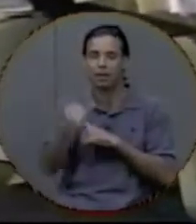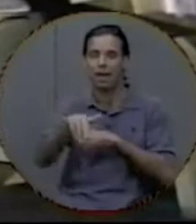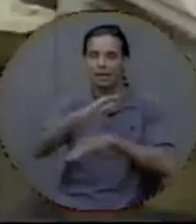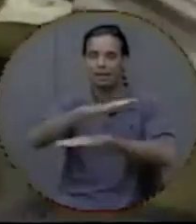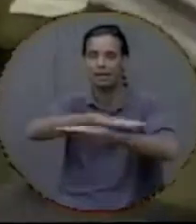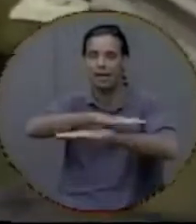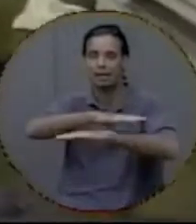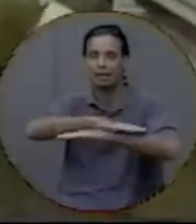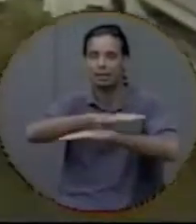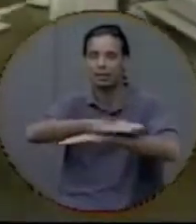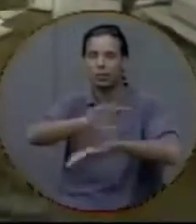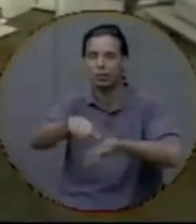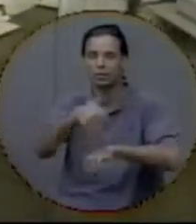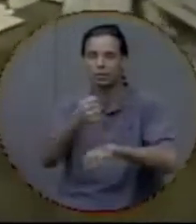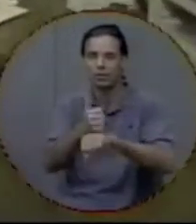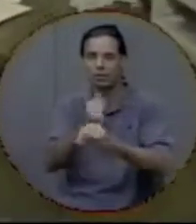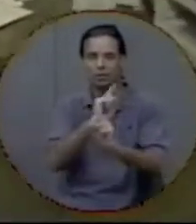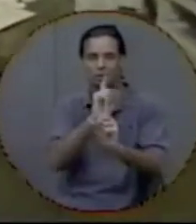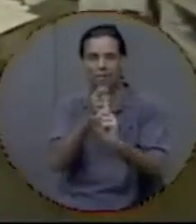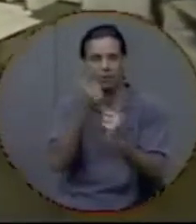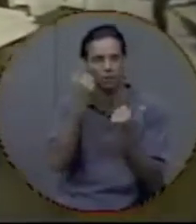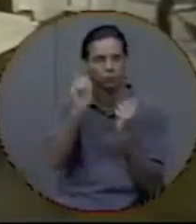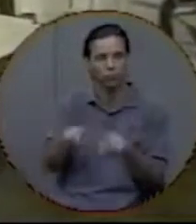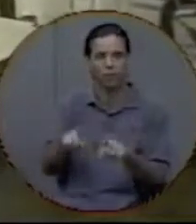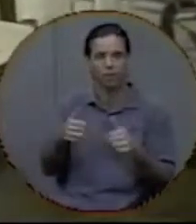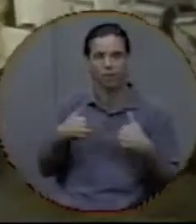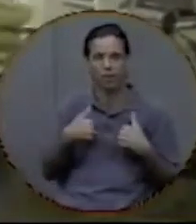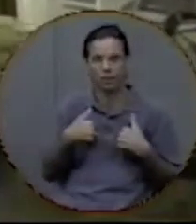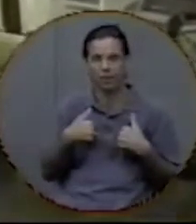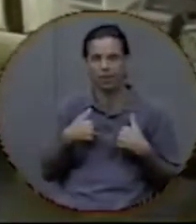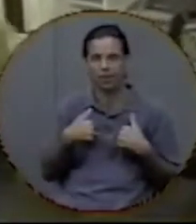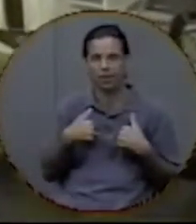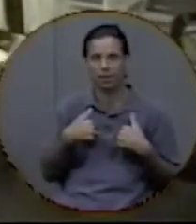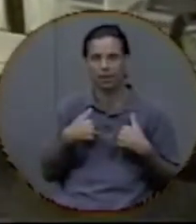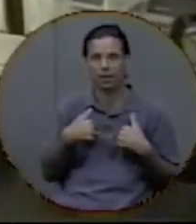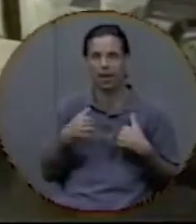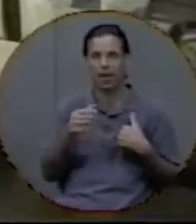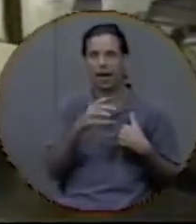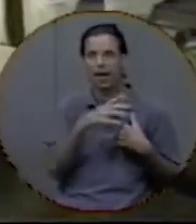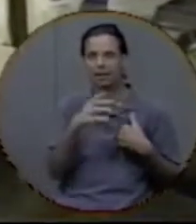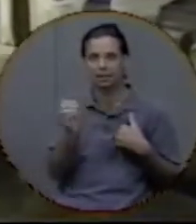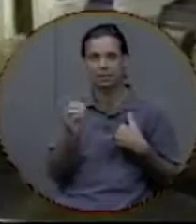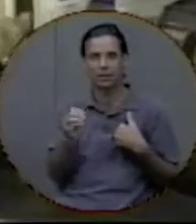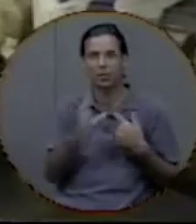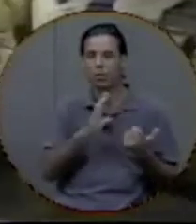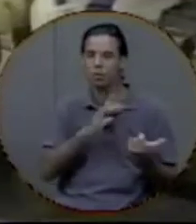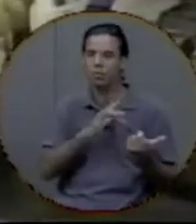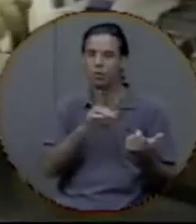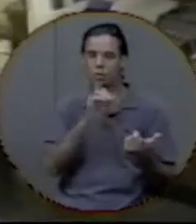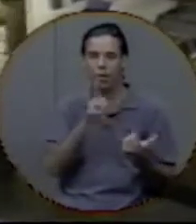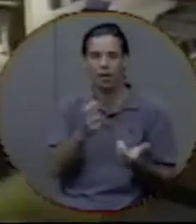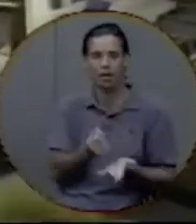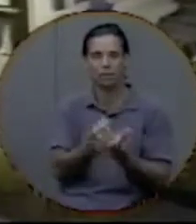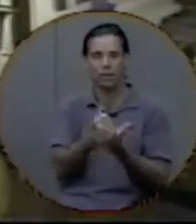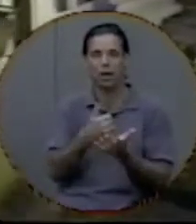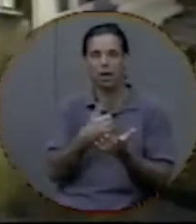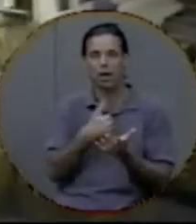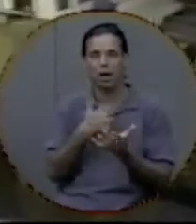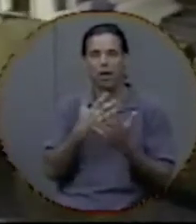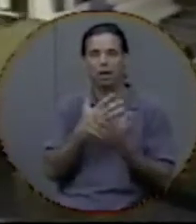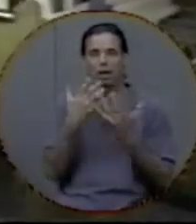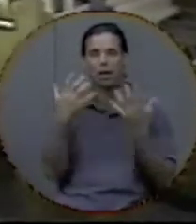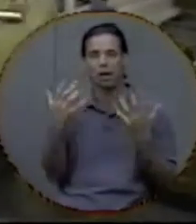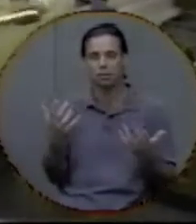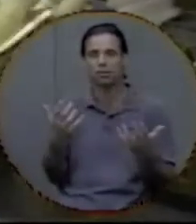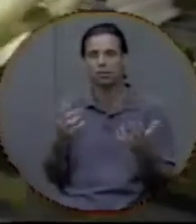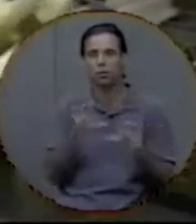was built specifically for me, and it's come in handy a whole lot as far as me being able